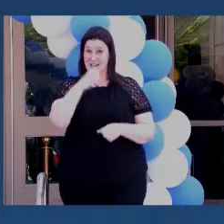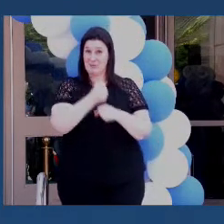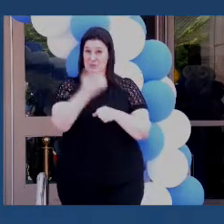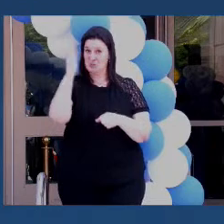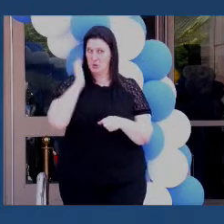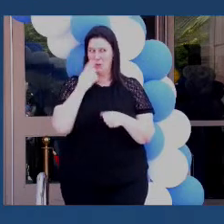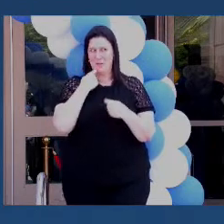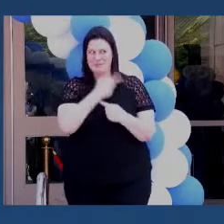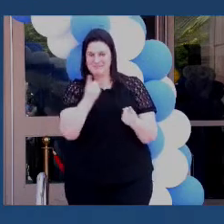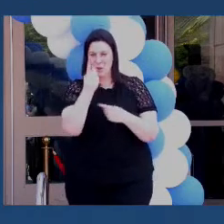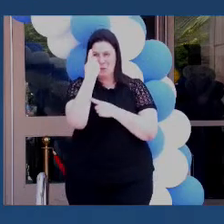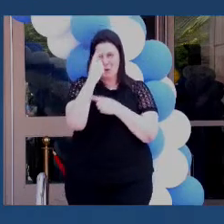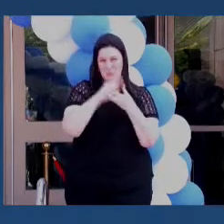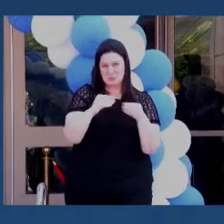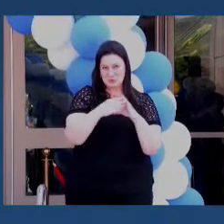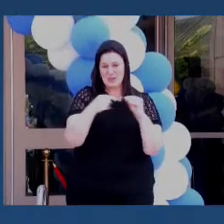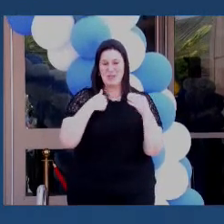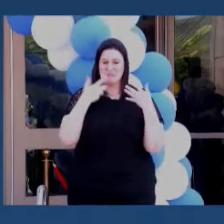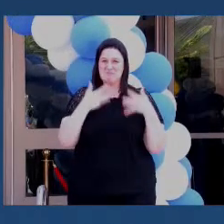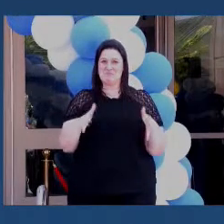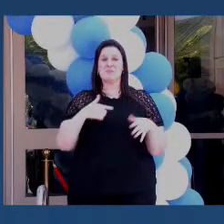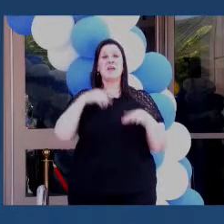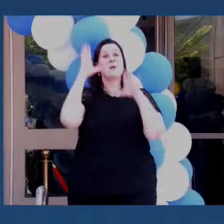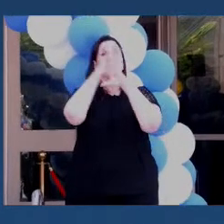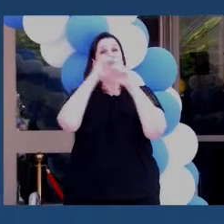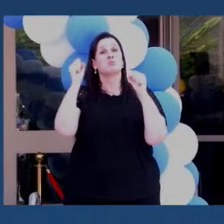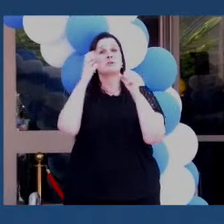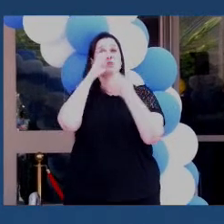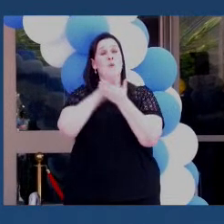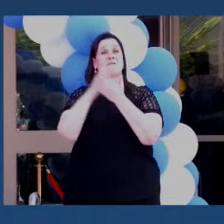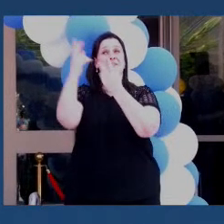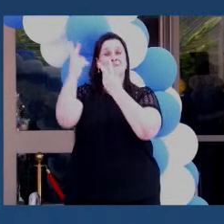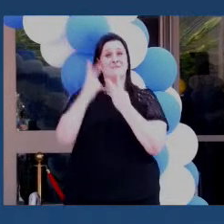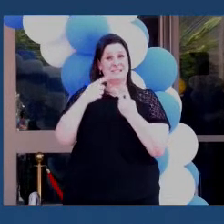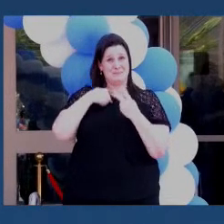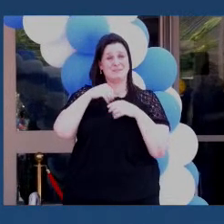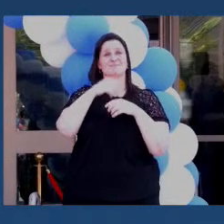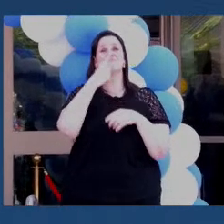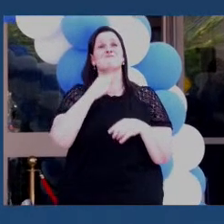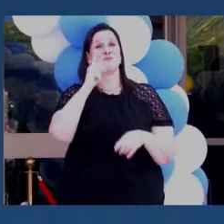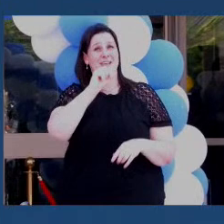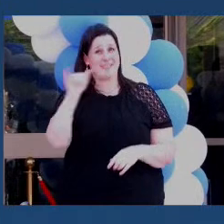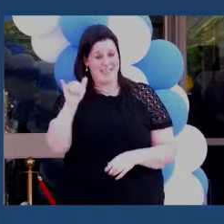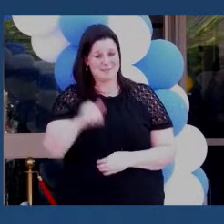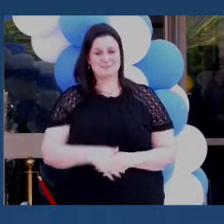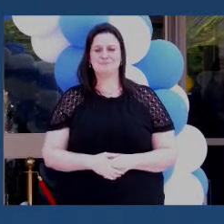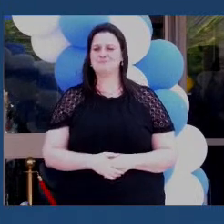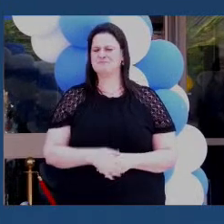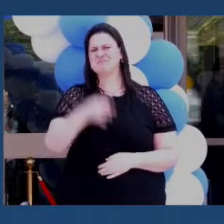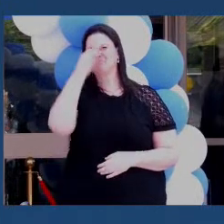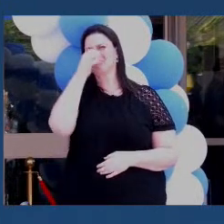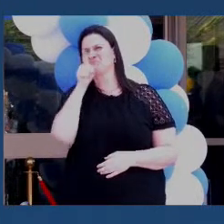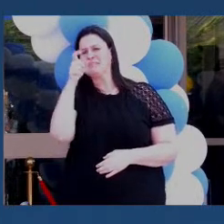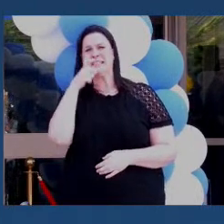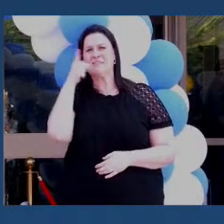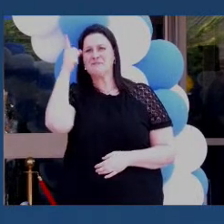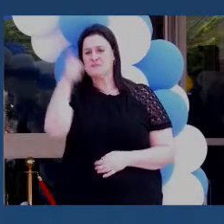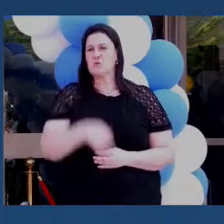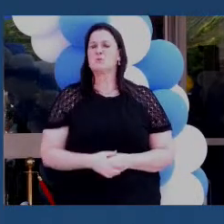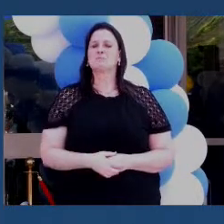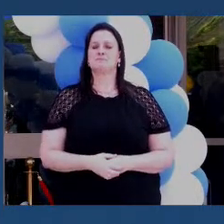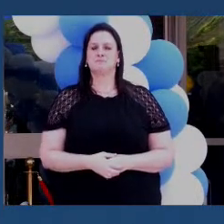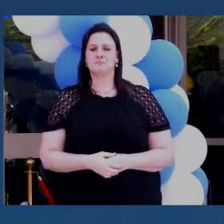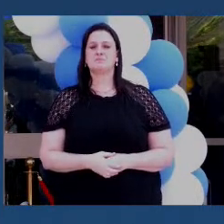you go, I had a president's wife visit me at Shortledge when I was in Red Clay, and right up the street. And we were